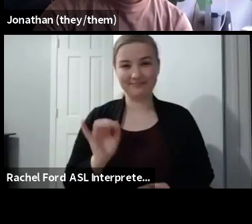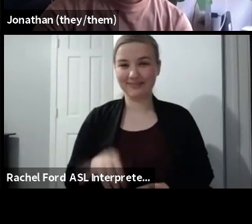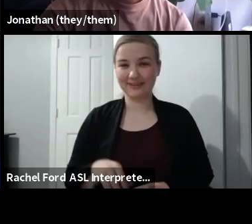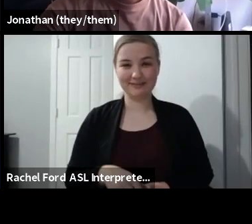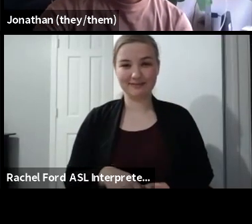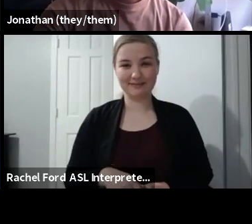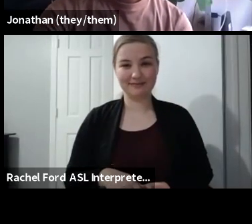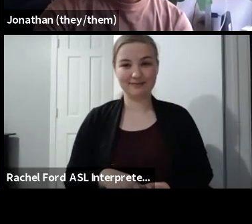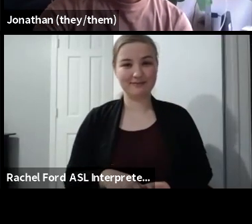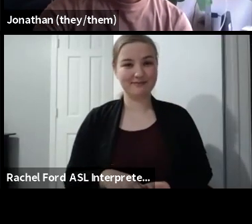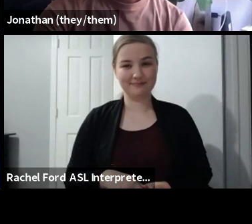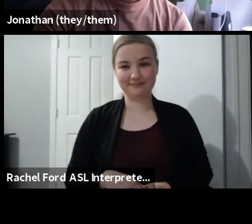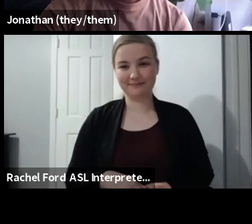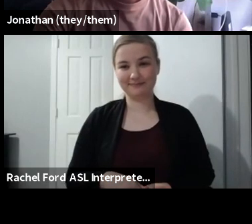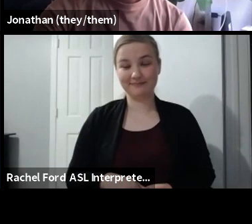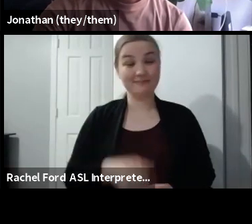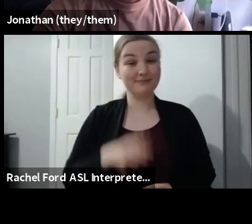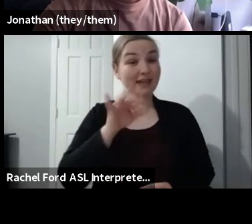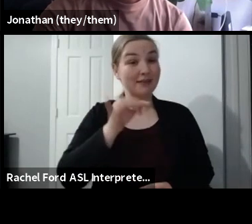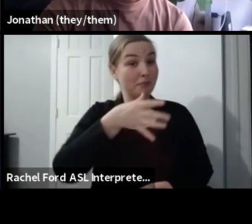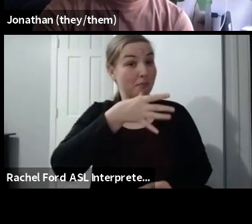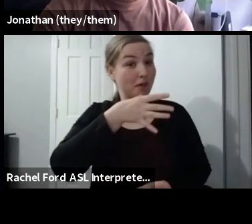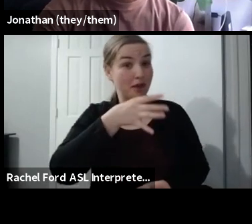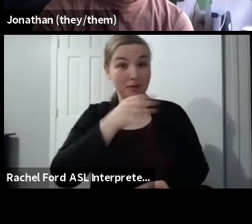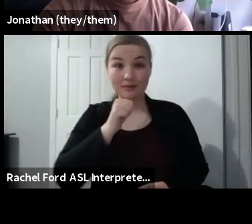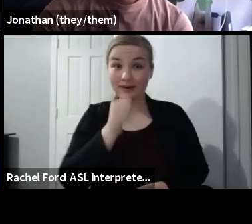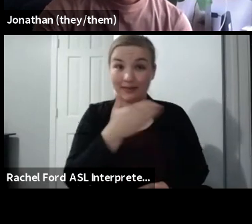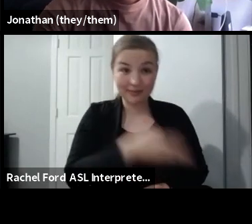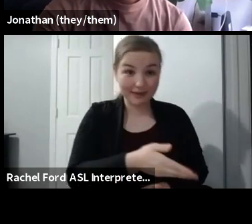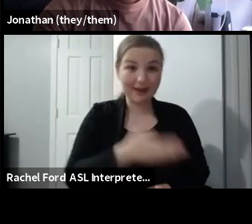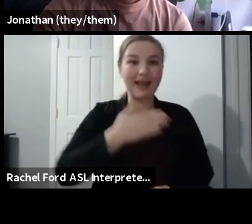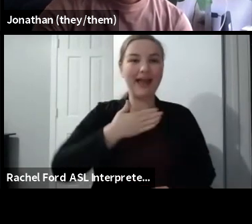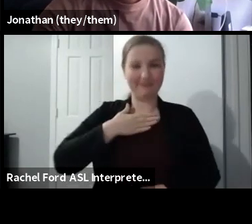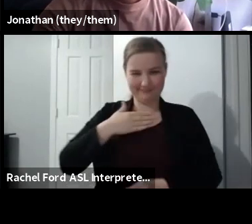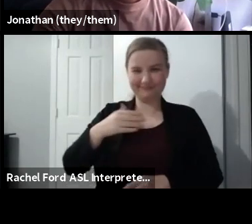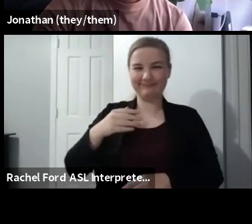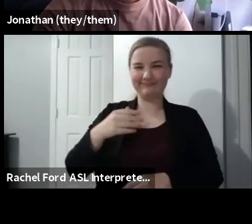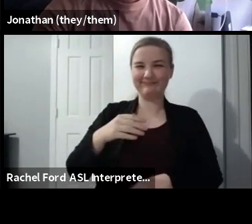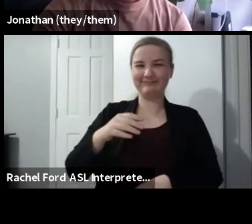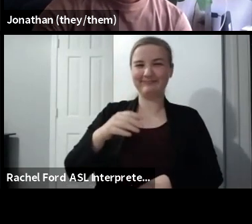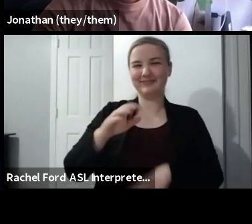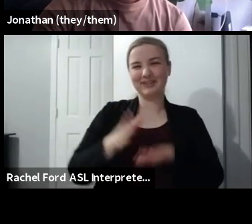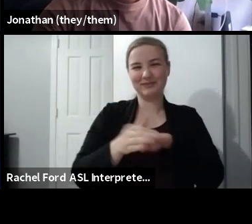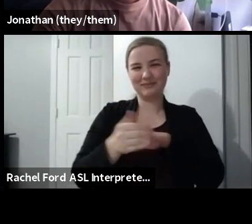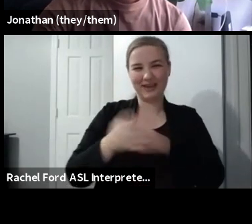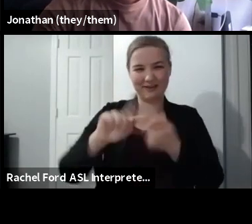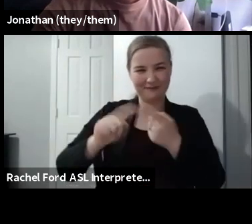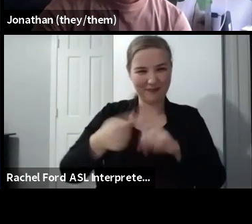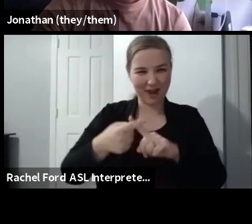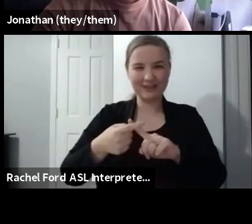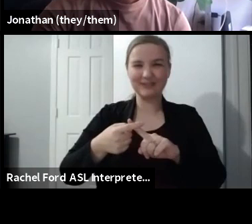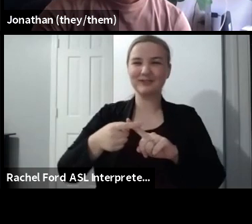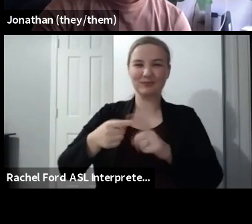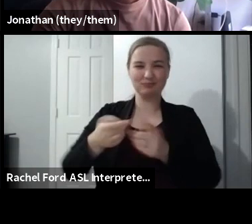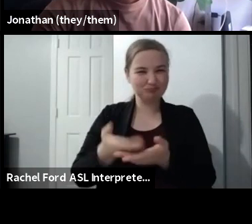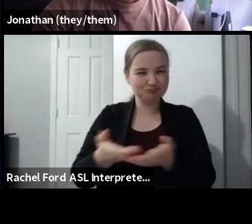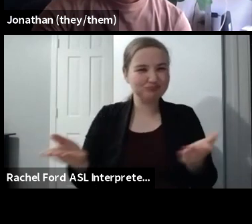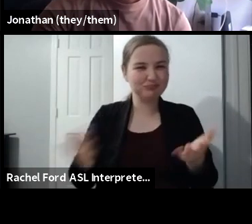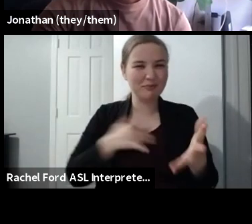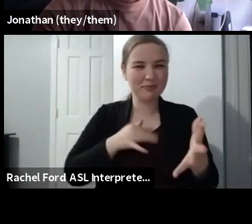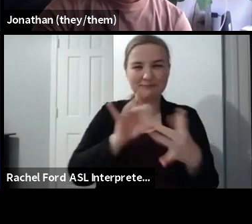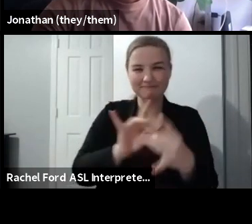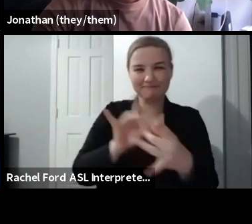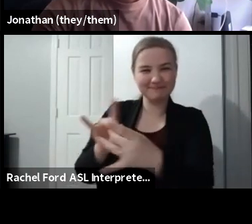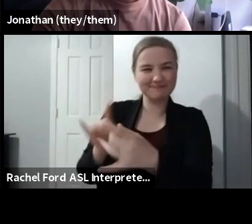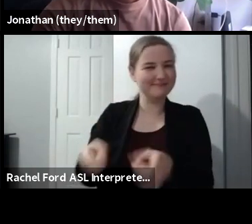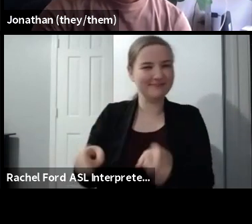not around, I have some Jamaican friends in the neighborhood and I go hang with them, and it's just that family, you know, the familiarity.